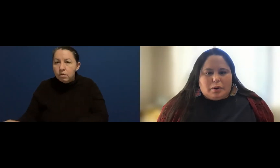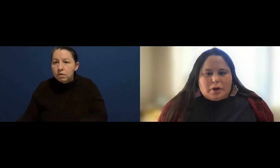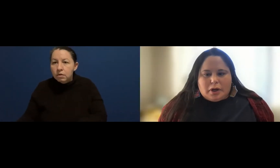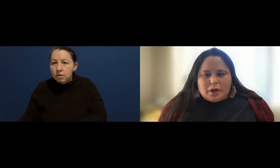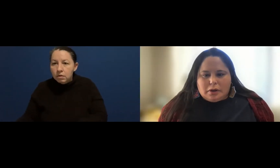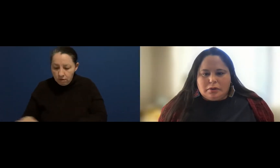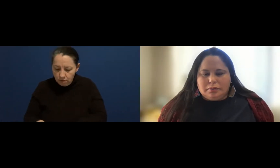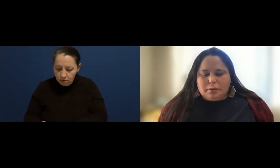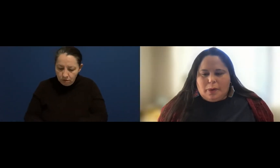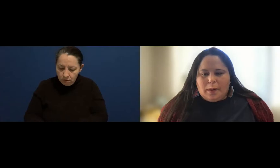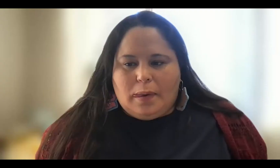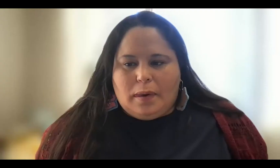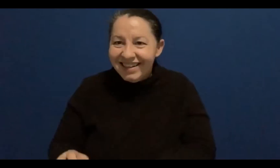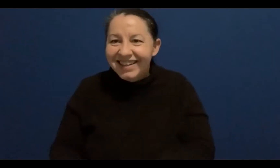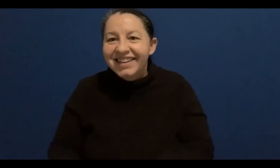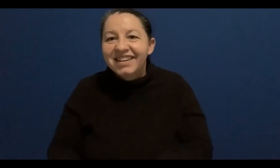disappear.